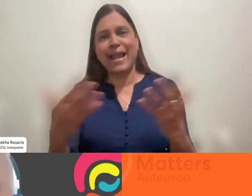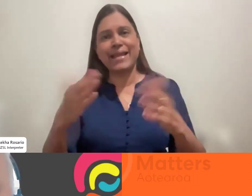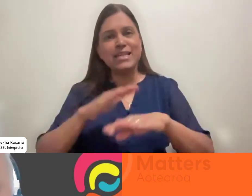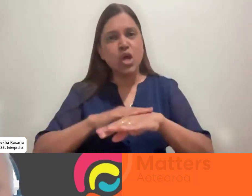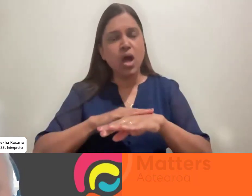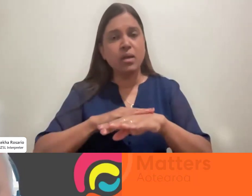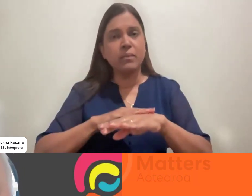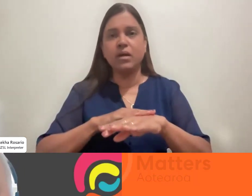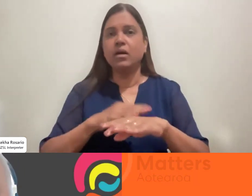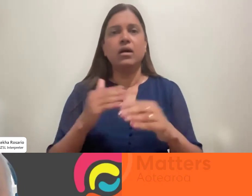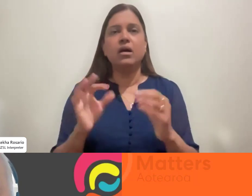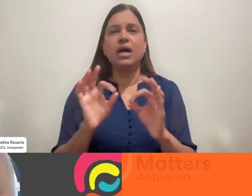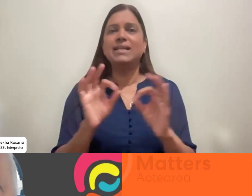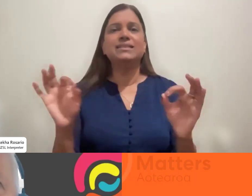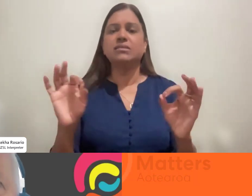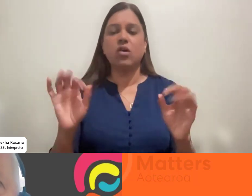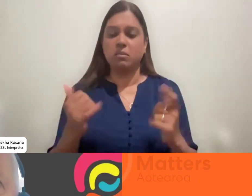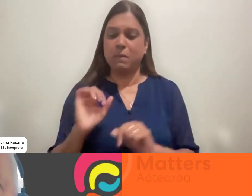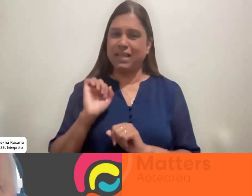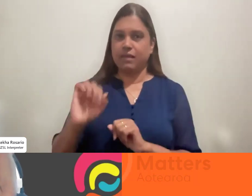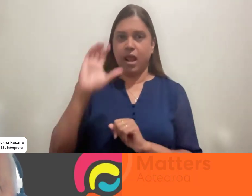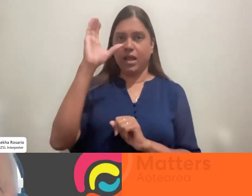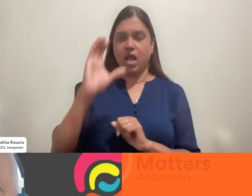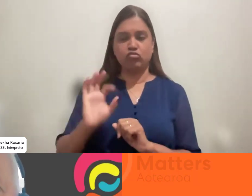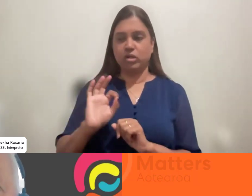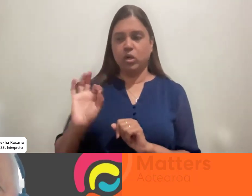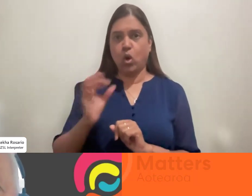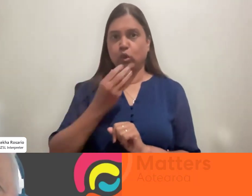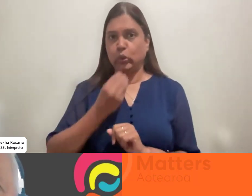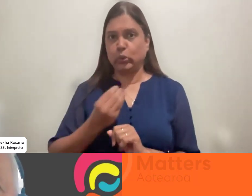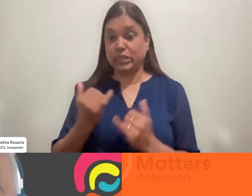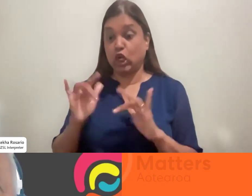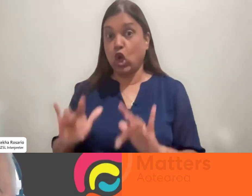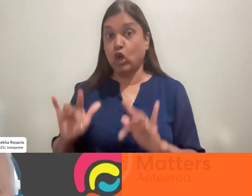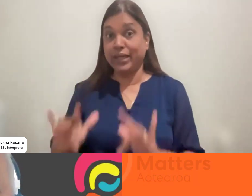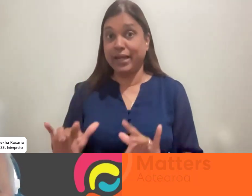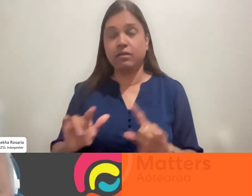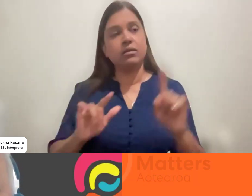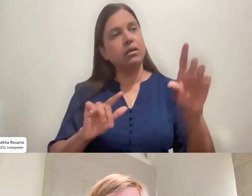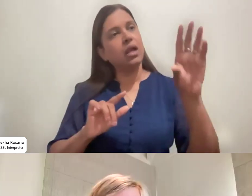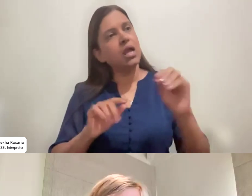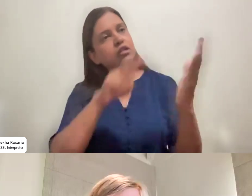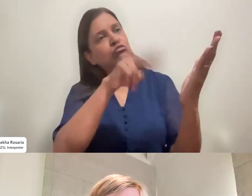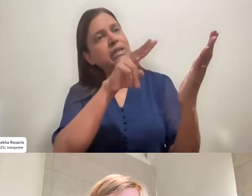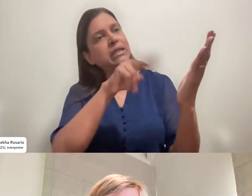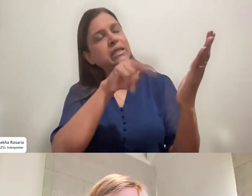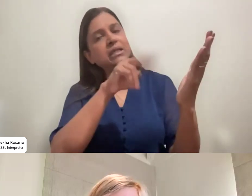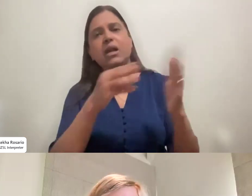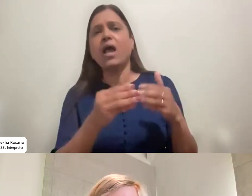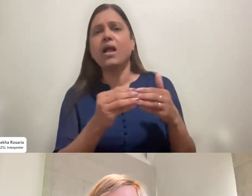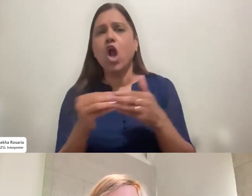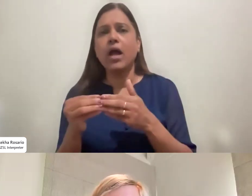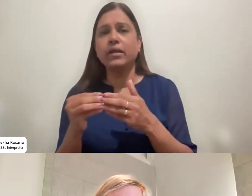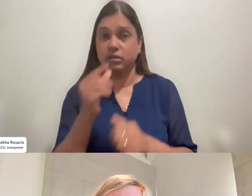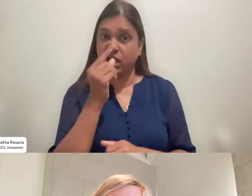can, even if it isn't adopted in their country, they can at least use it as a guide for themselves. But I would say